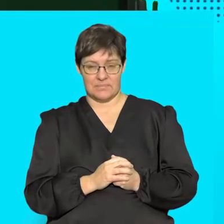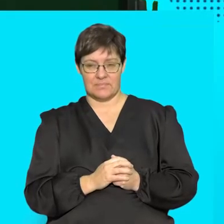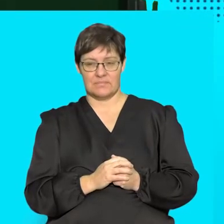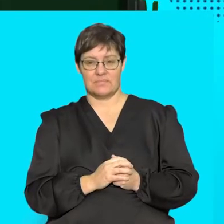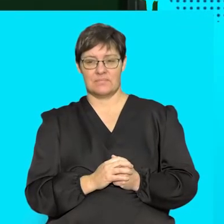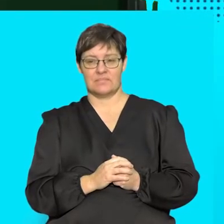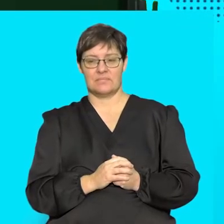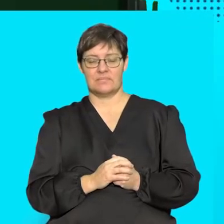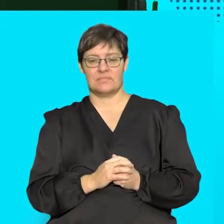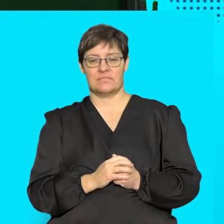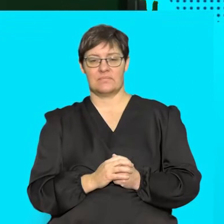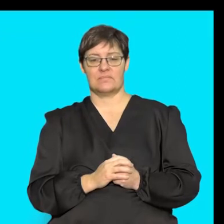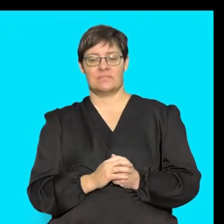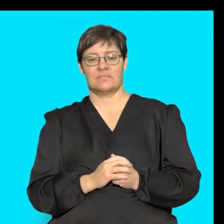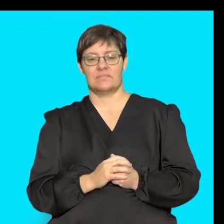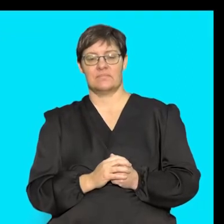Okay, so